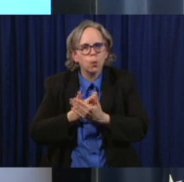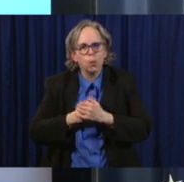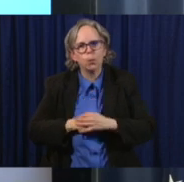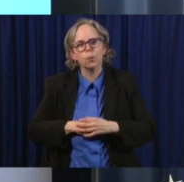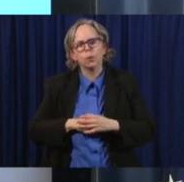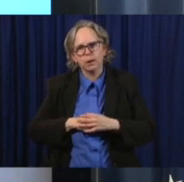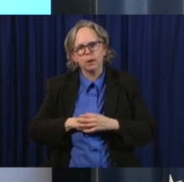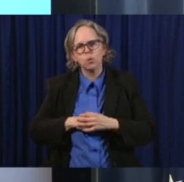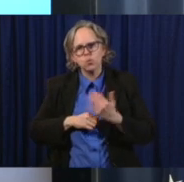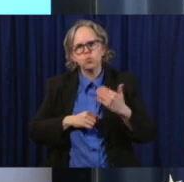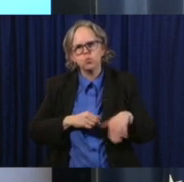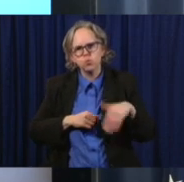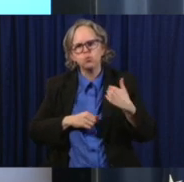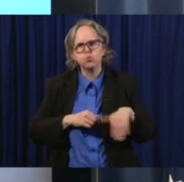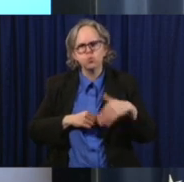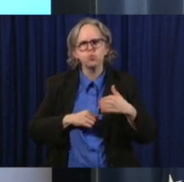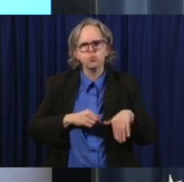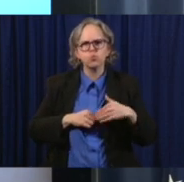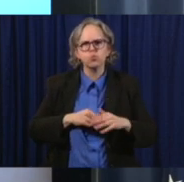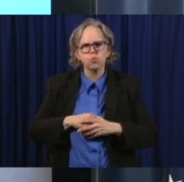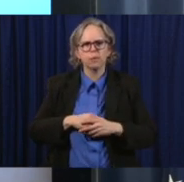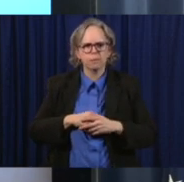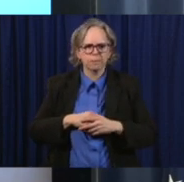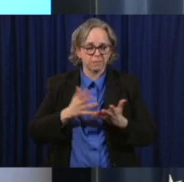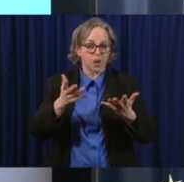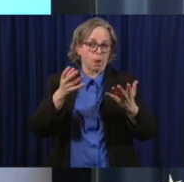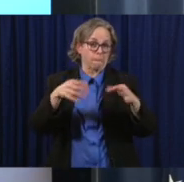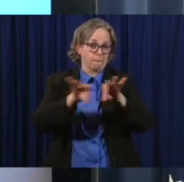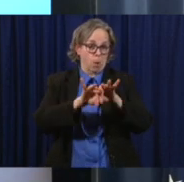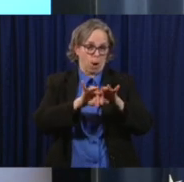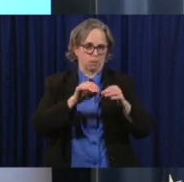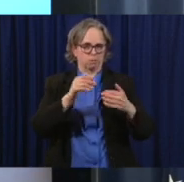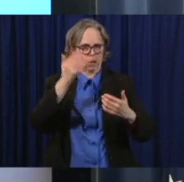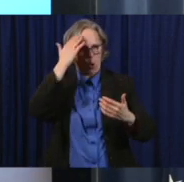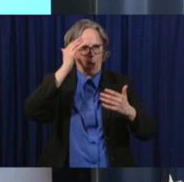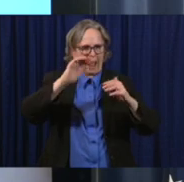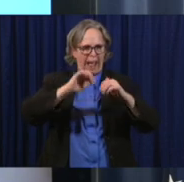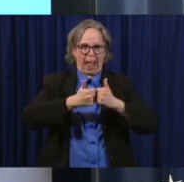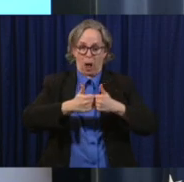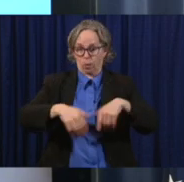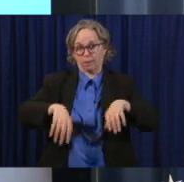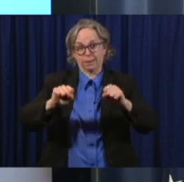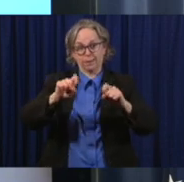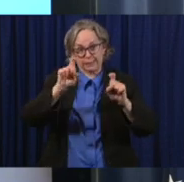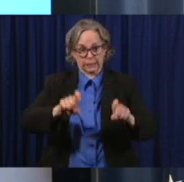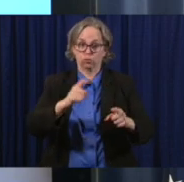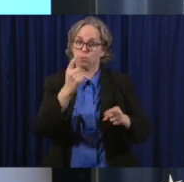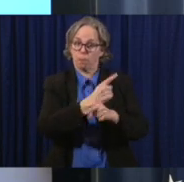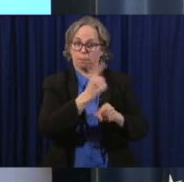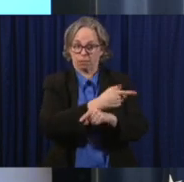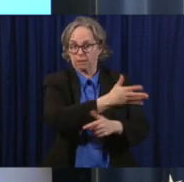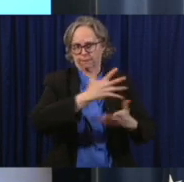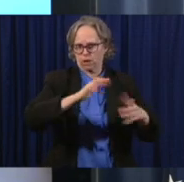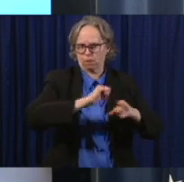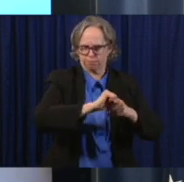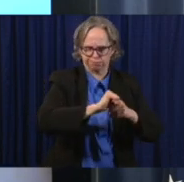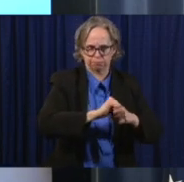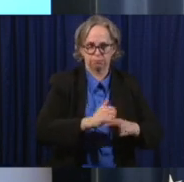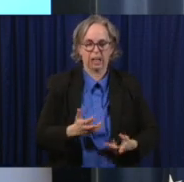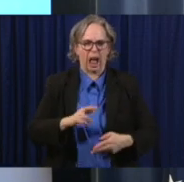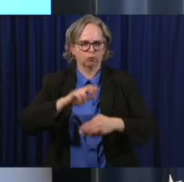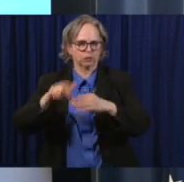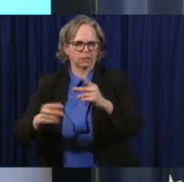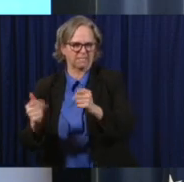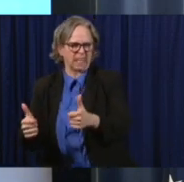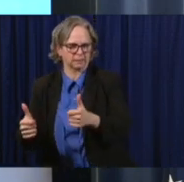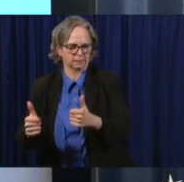to know how to do the testing properly, that the results be able to be gotten quickly to a lab in order